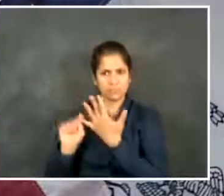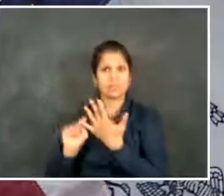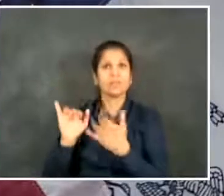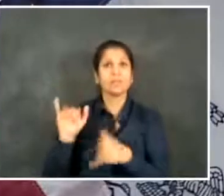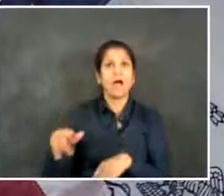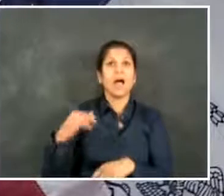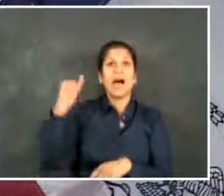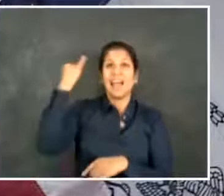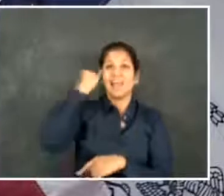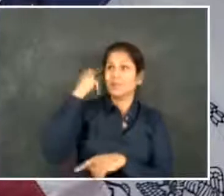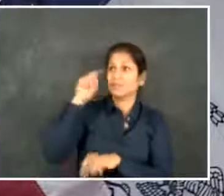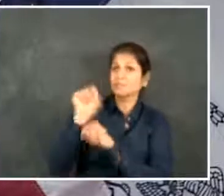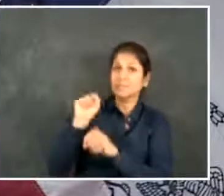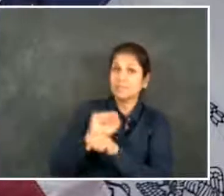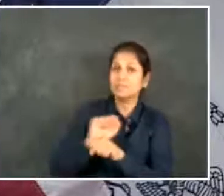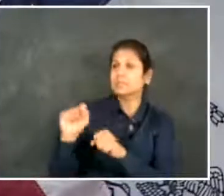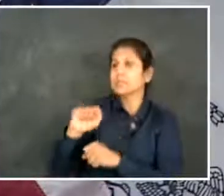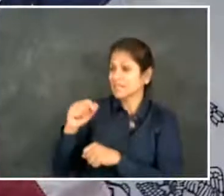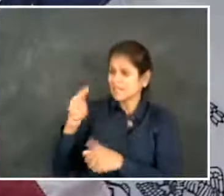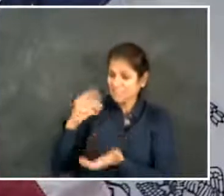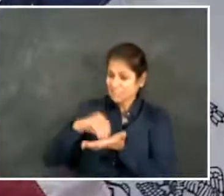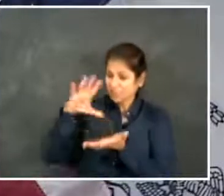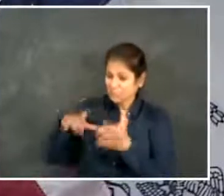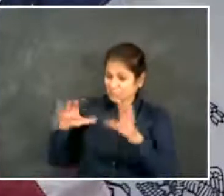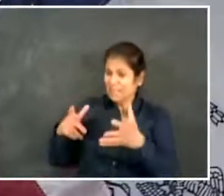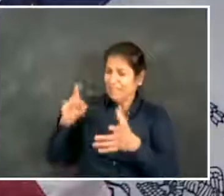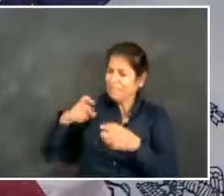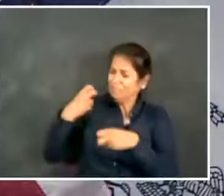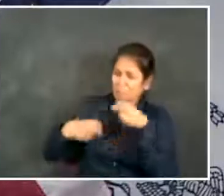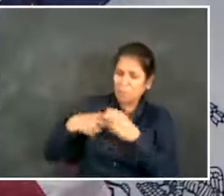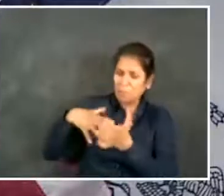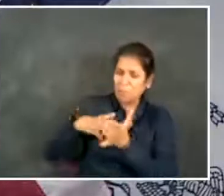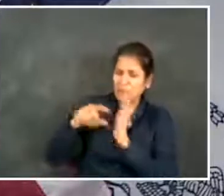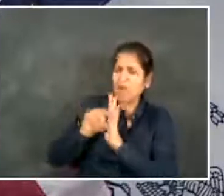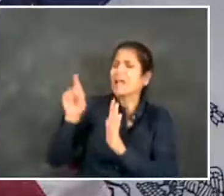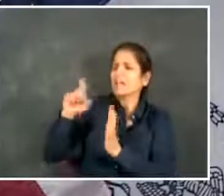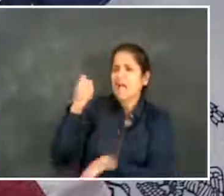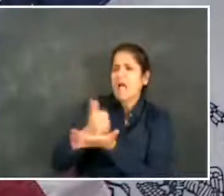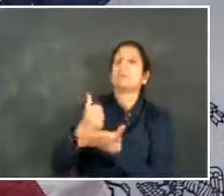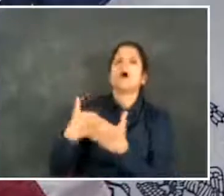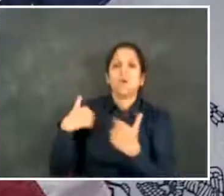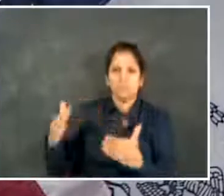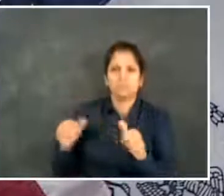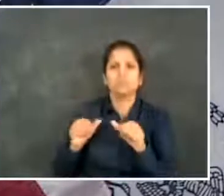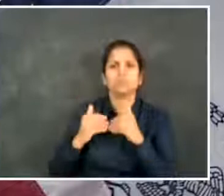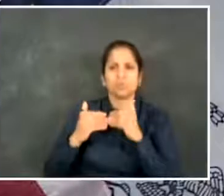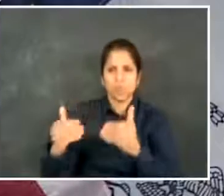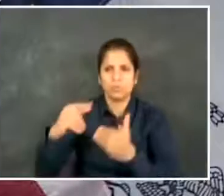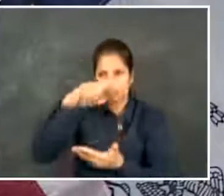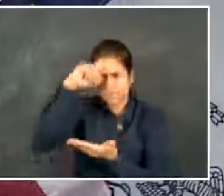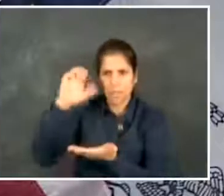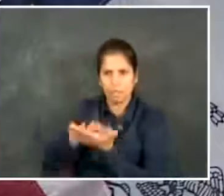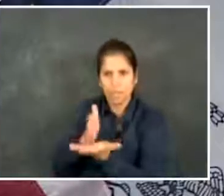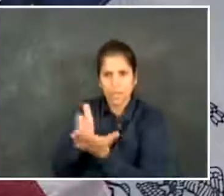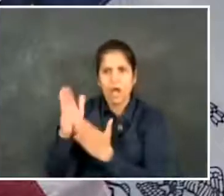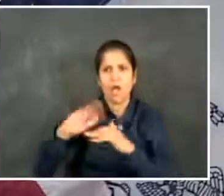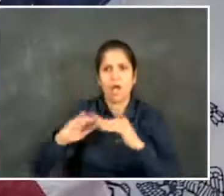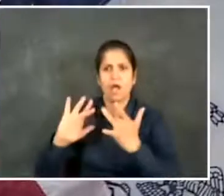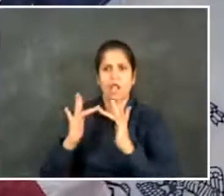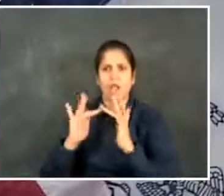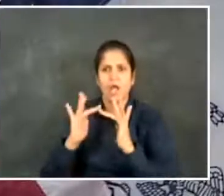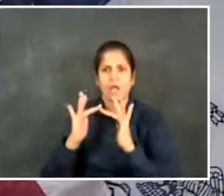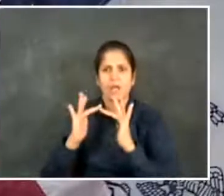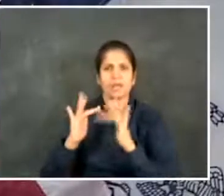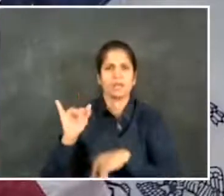online methodology. And our goal, of course, is just focus everything we've got on a clean, safe opening in